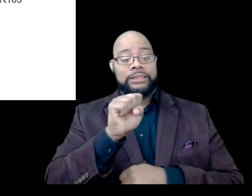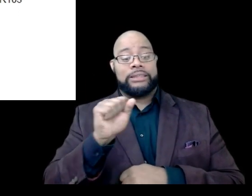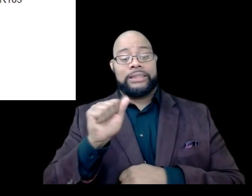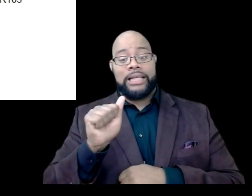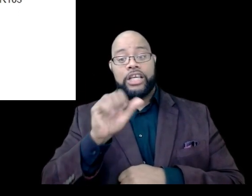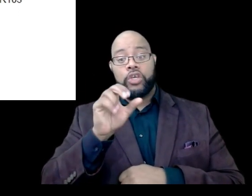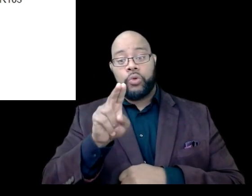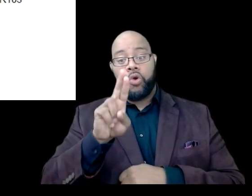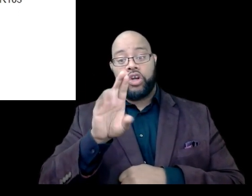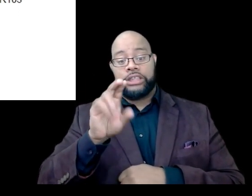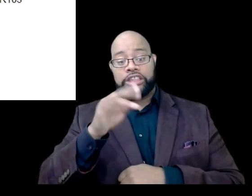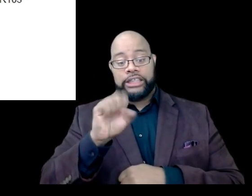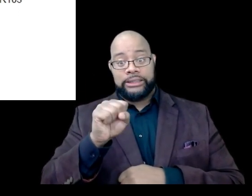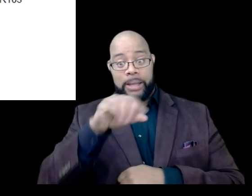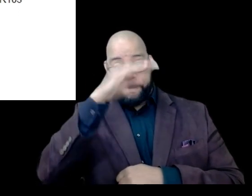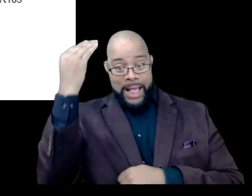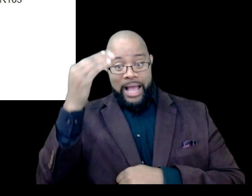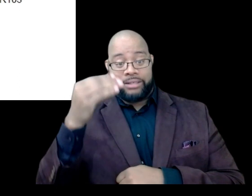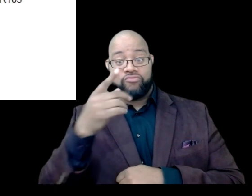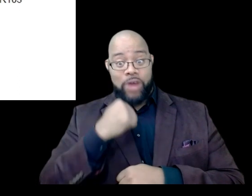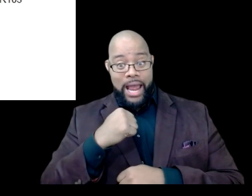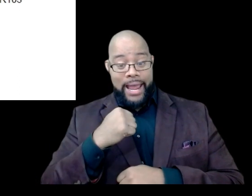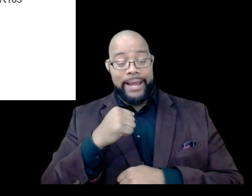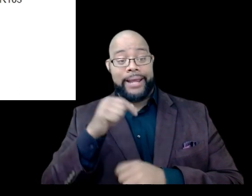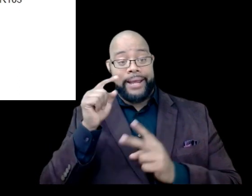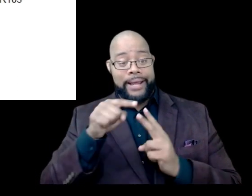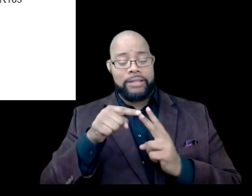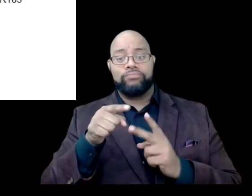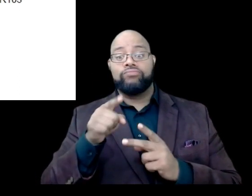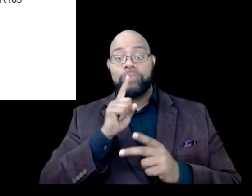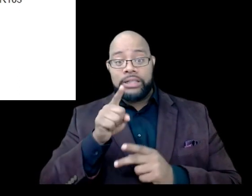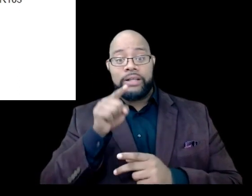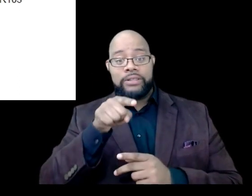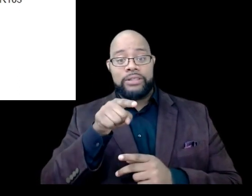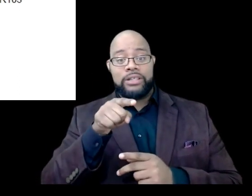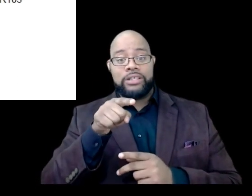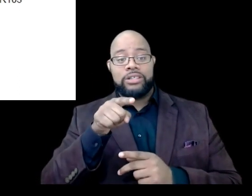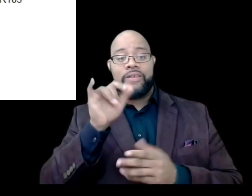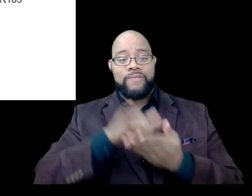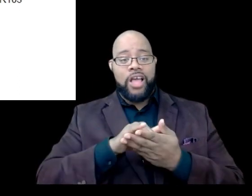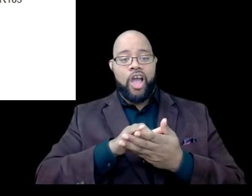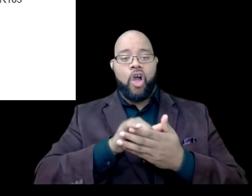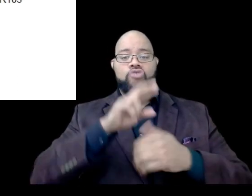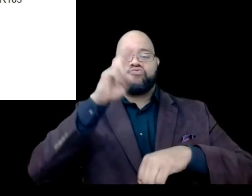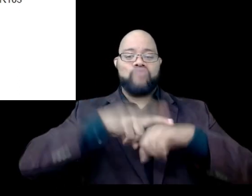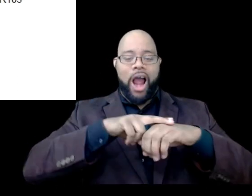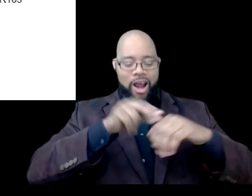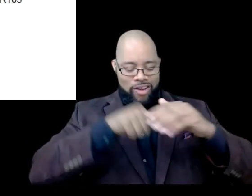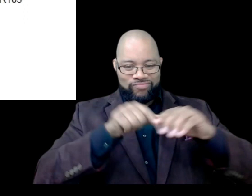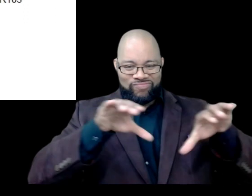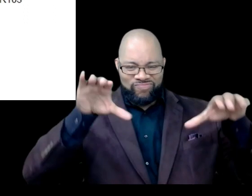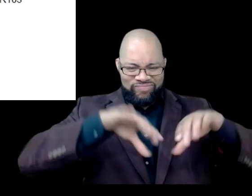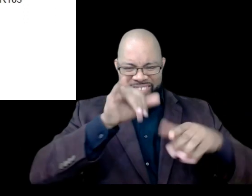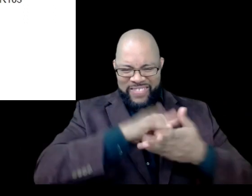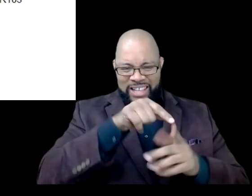that these sea urchins, red and black colomorpher types, are in fact the rock-borne sea